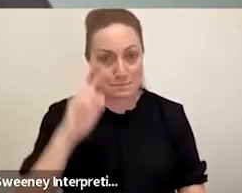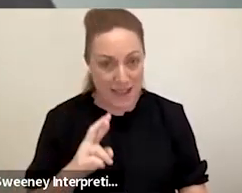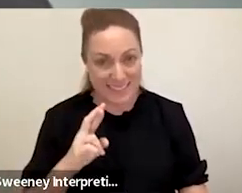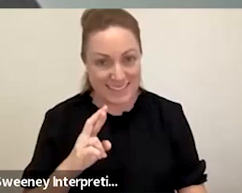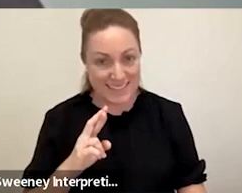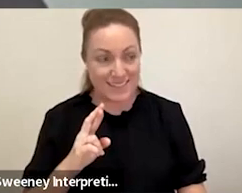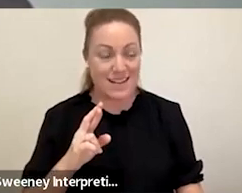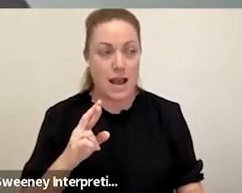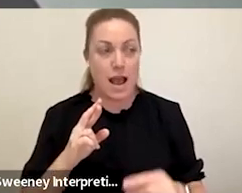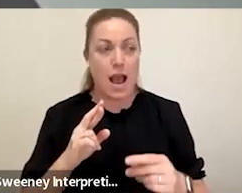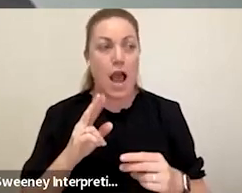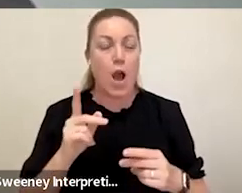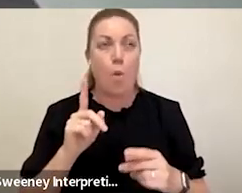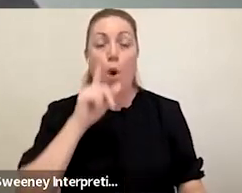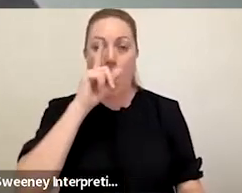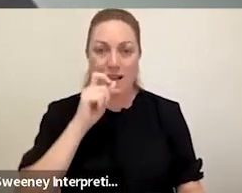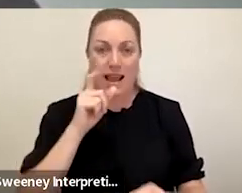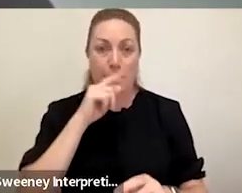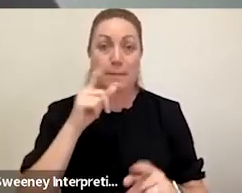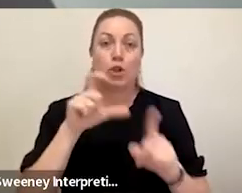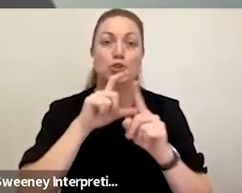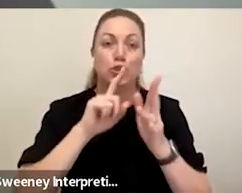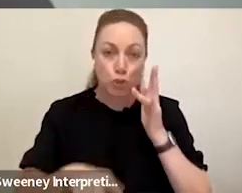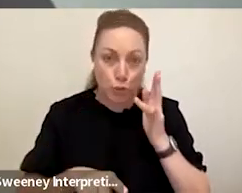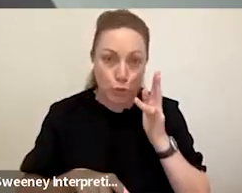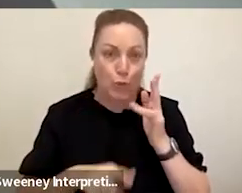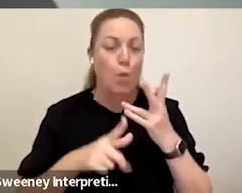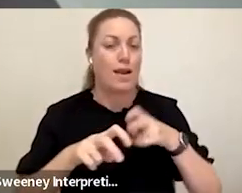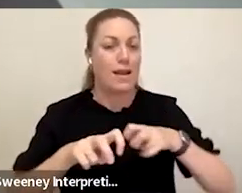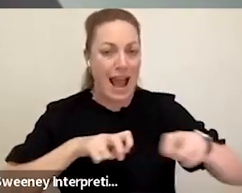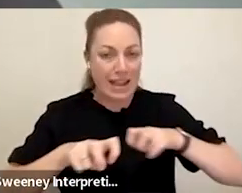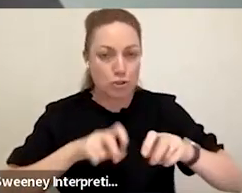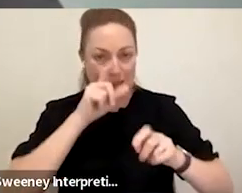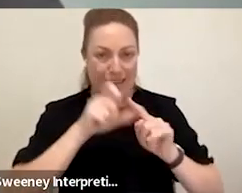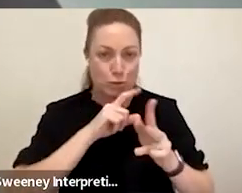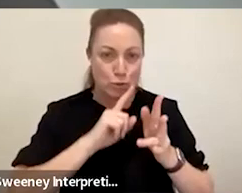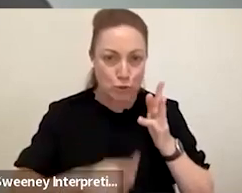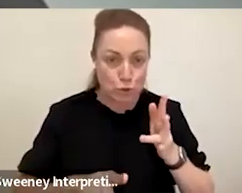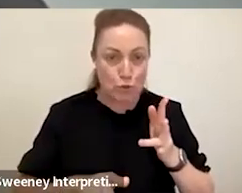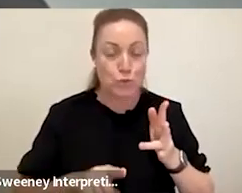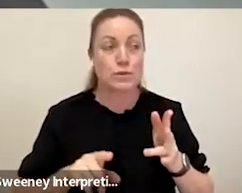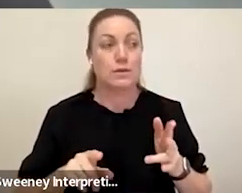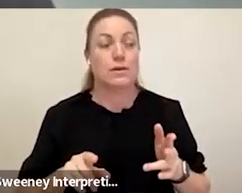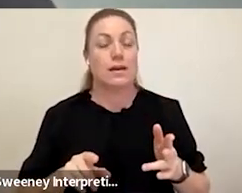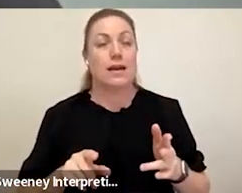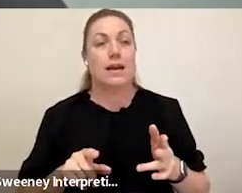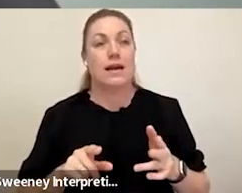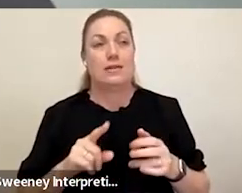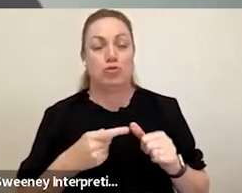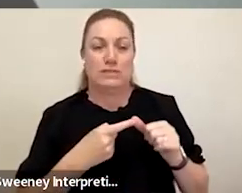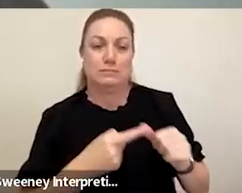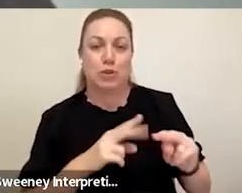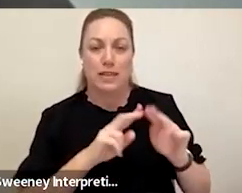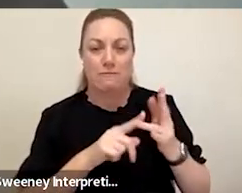what can people do locally, and what actions can you take from where you're standing in response to those forums? So the people